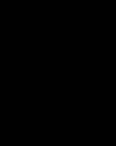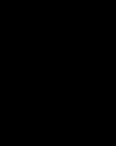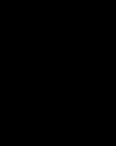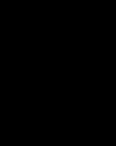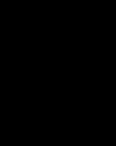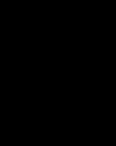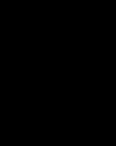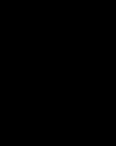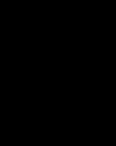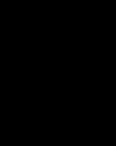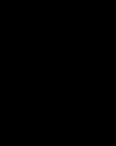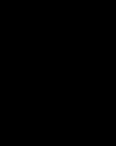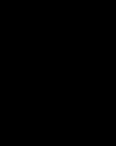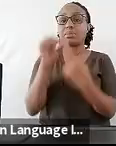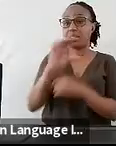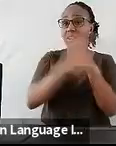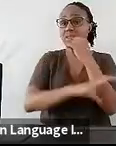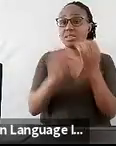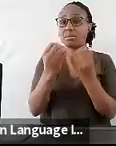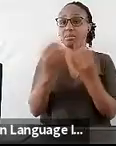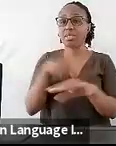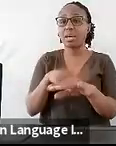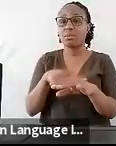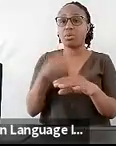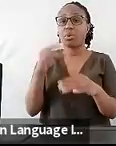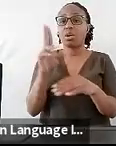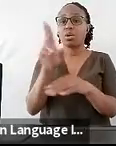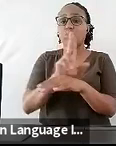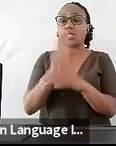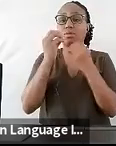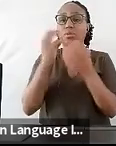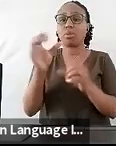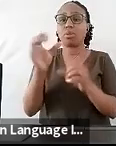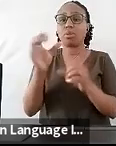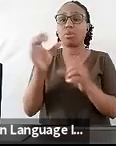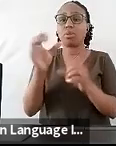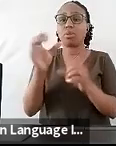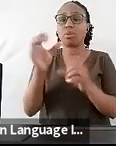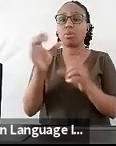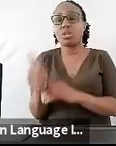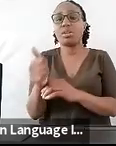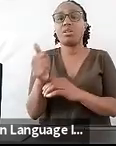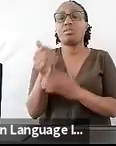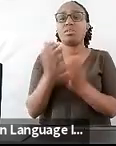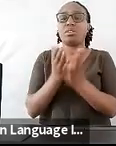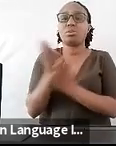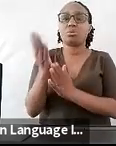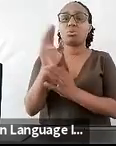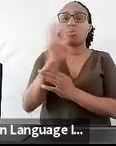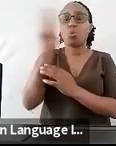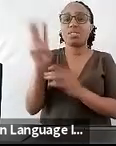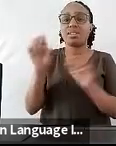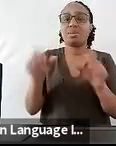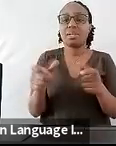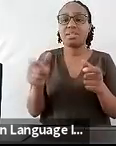consuming information about each other through the lens of, you know, Western media, through the lens of foreign media. So we also treat each other the